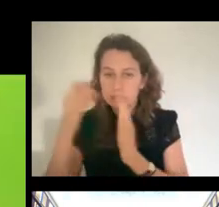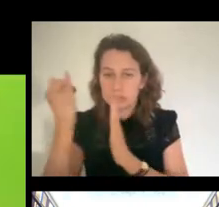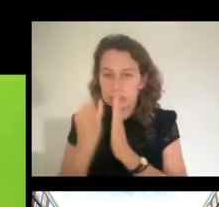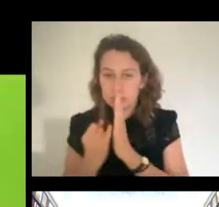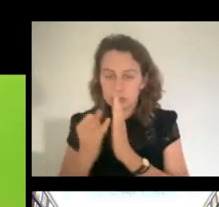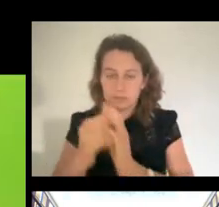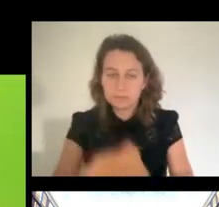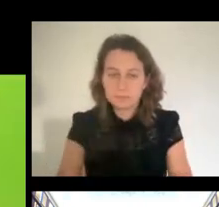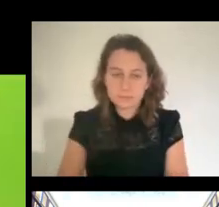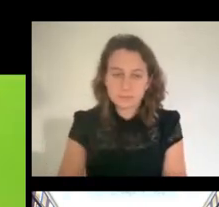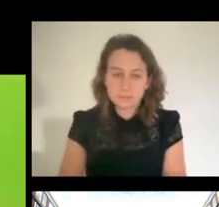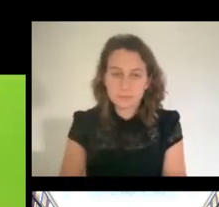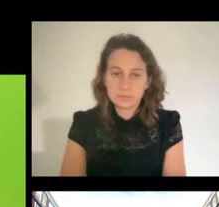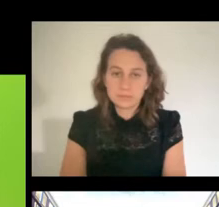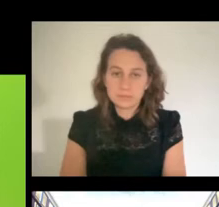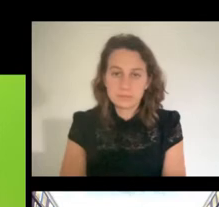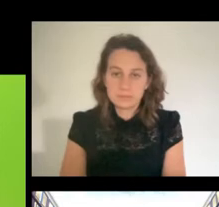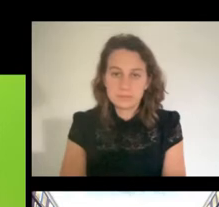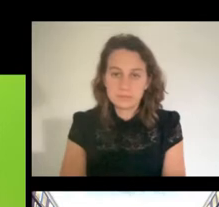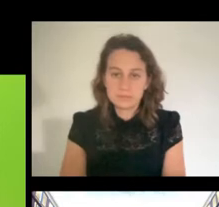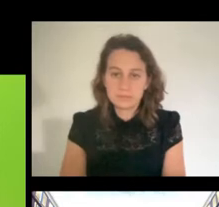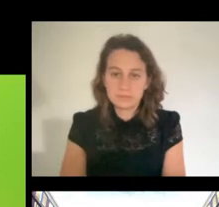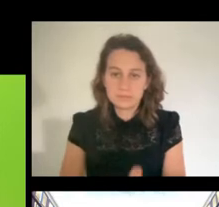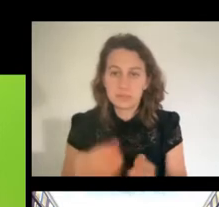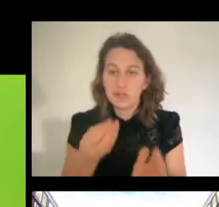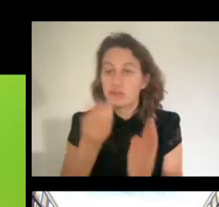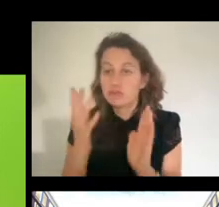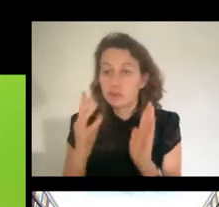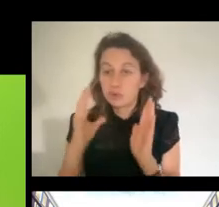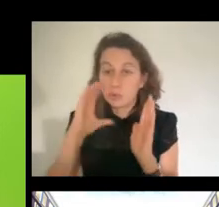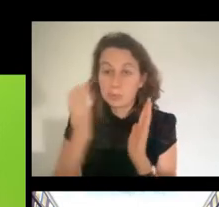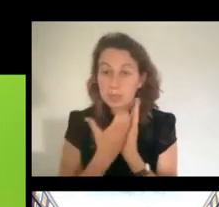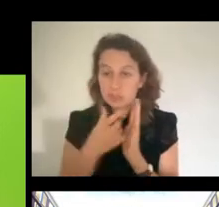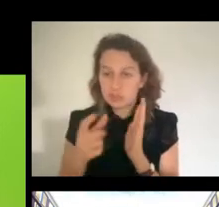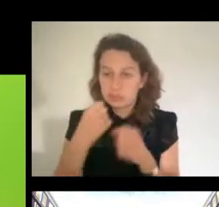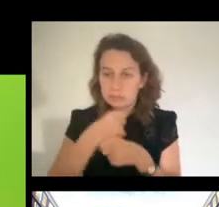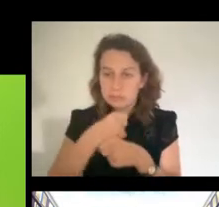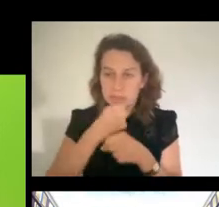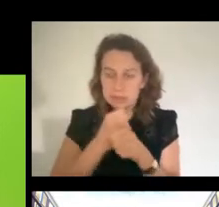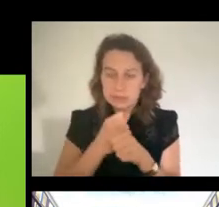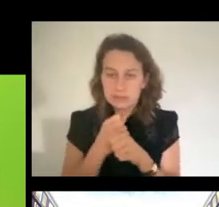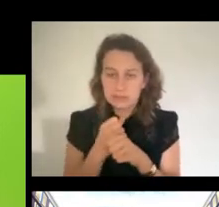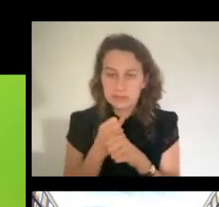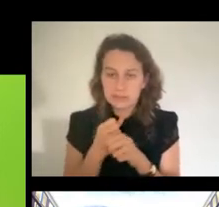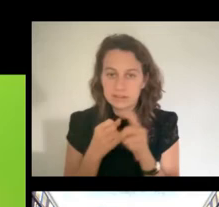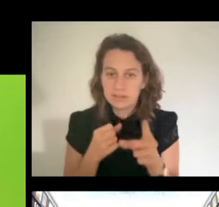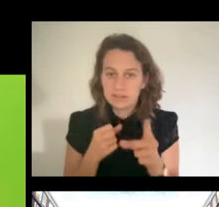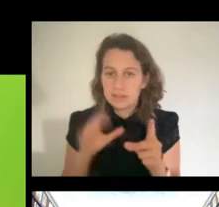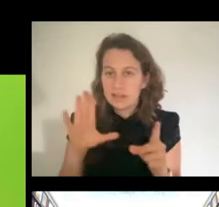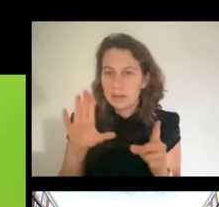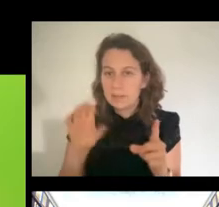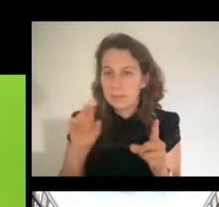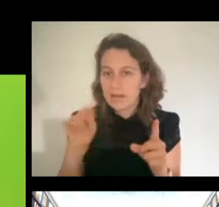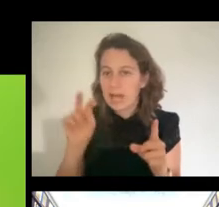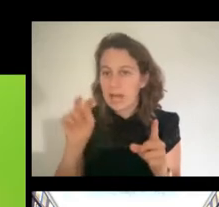are a couple of series of prints that you've also created for the exhibition. Like I said, the bounty runneth over. Like,